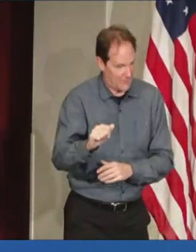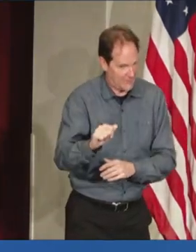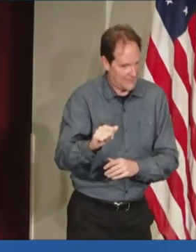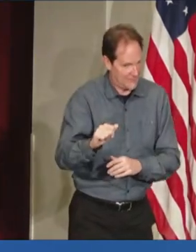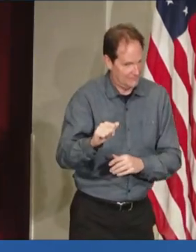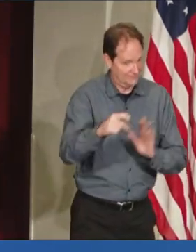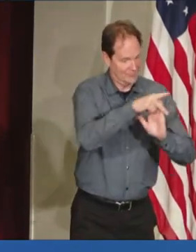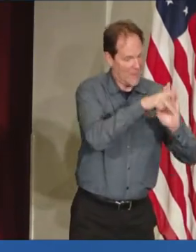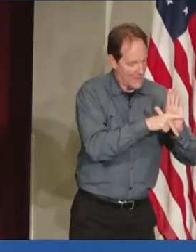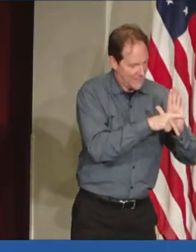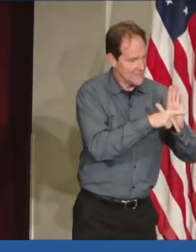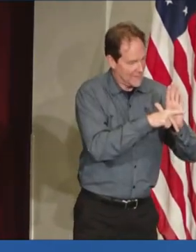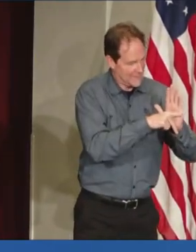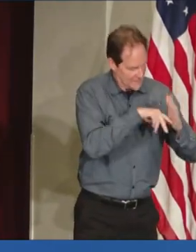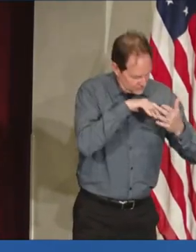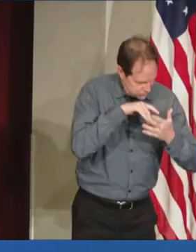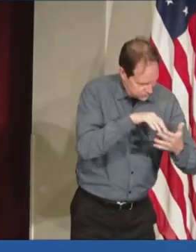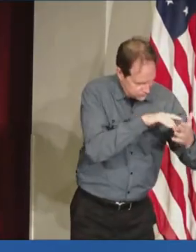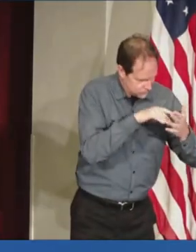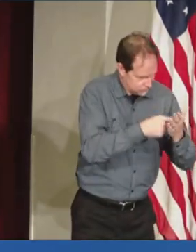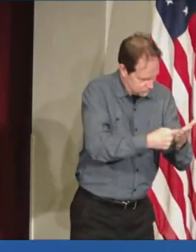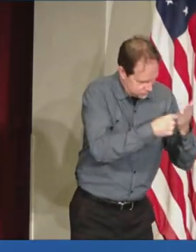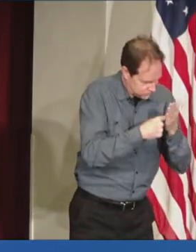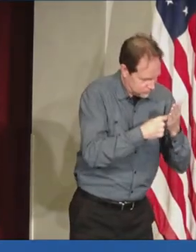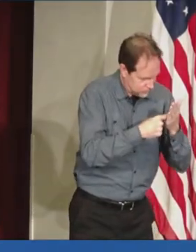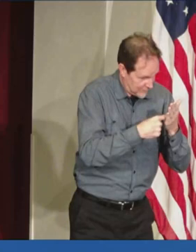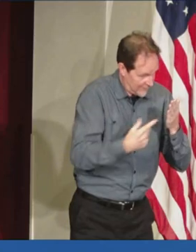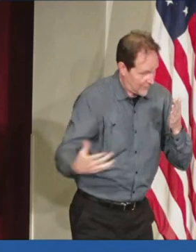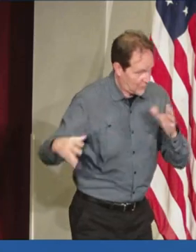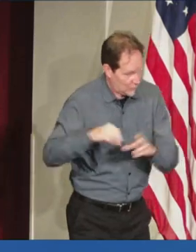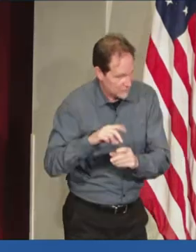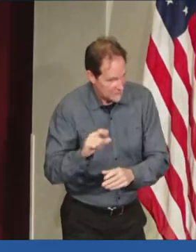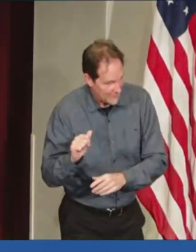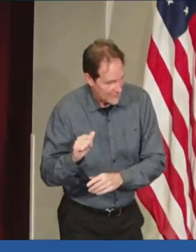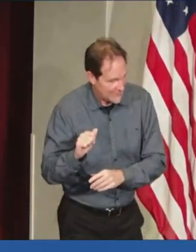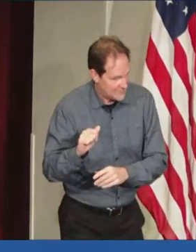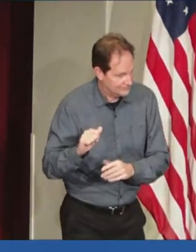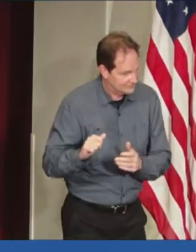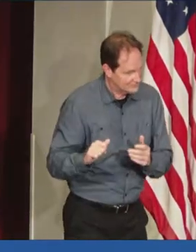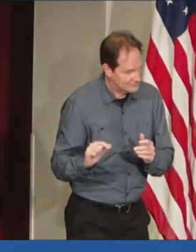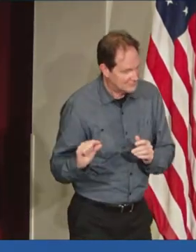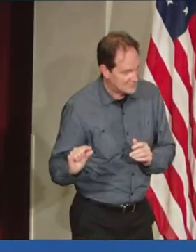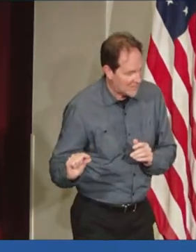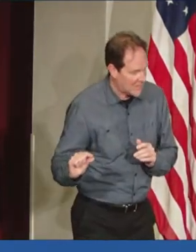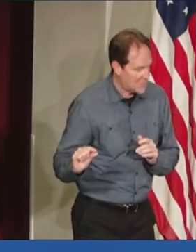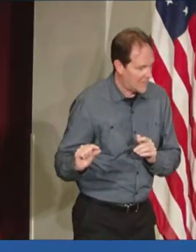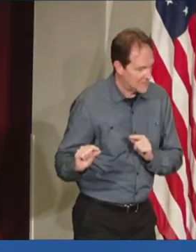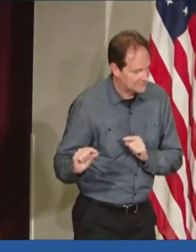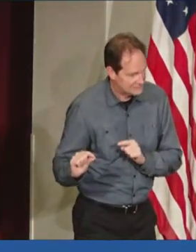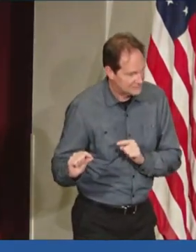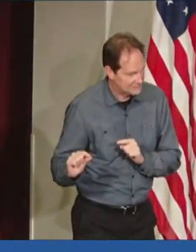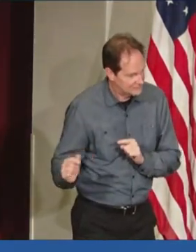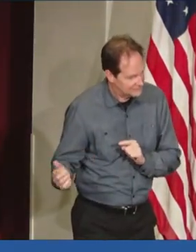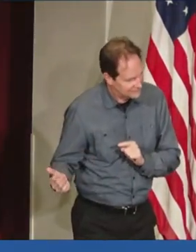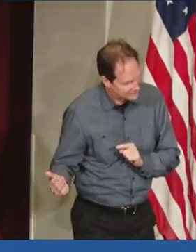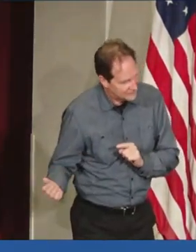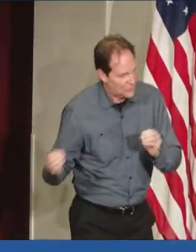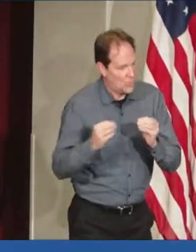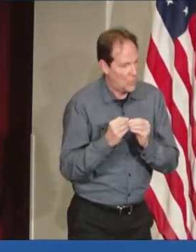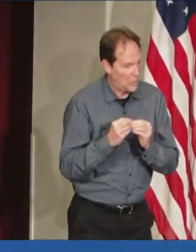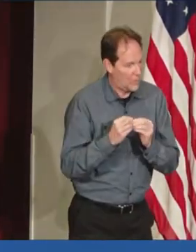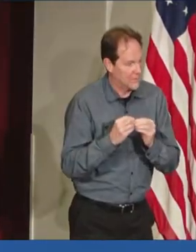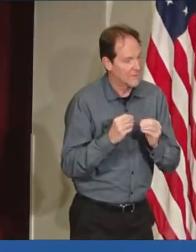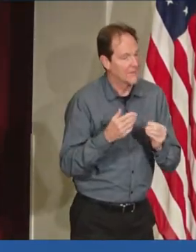think it's not necessarily being included that much. And so I think the issue is, from